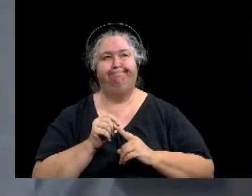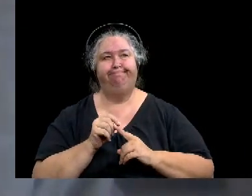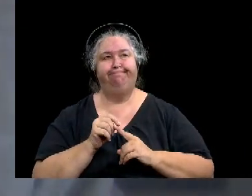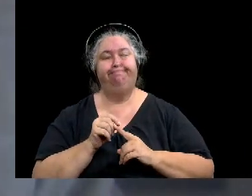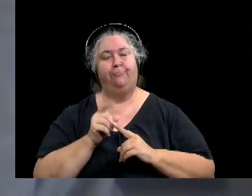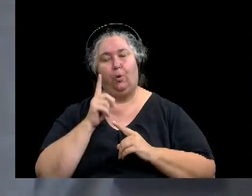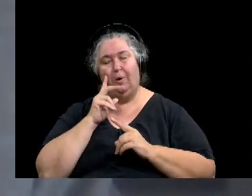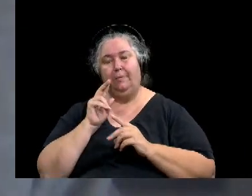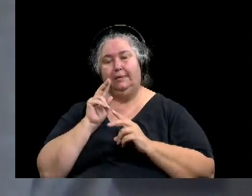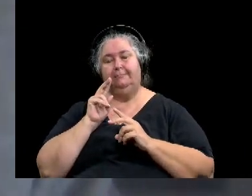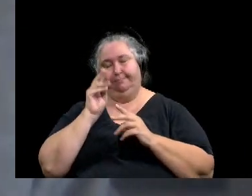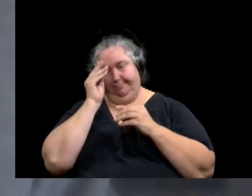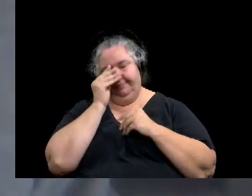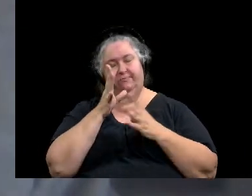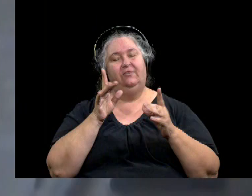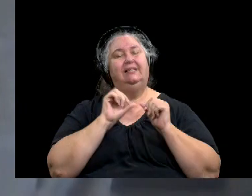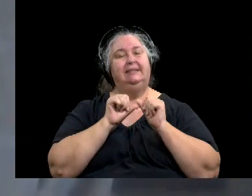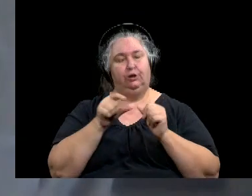keep the community informed of that.